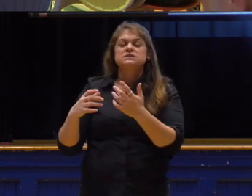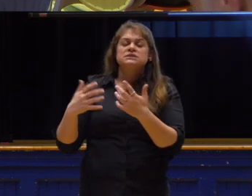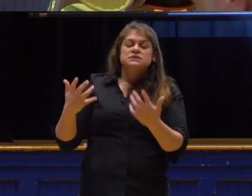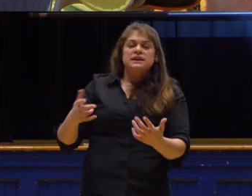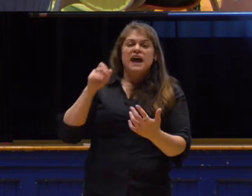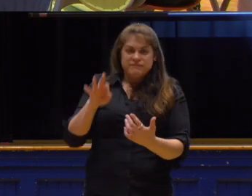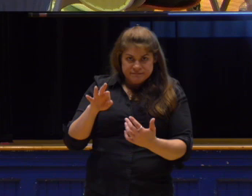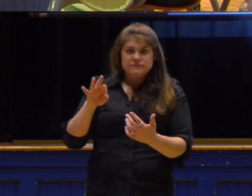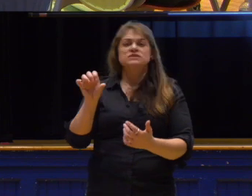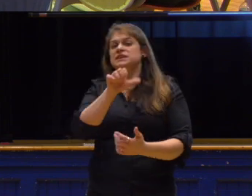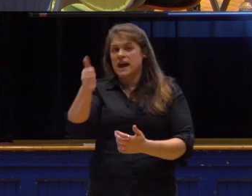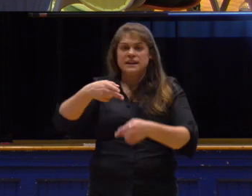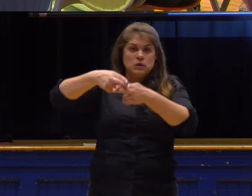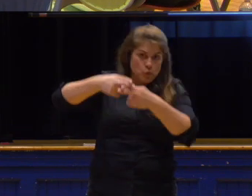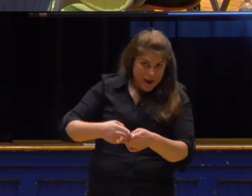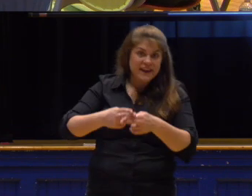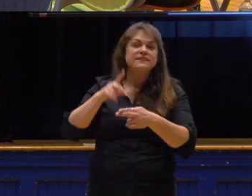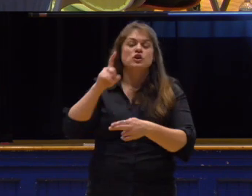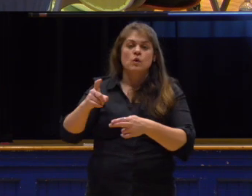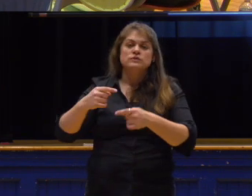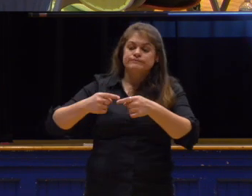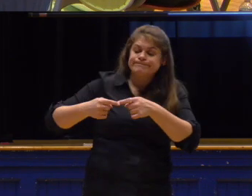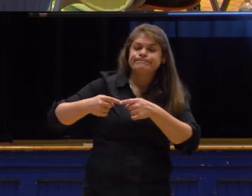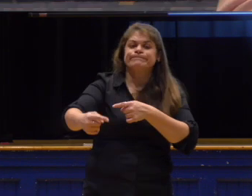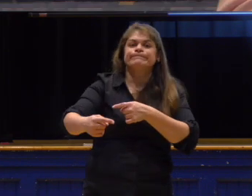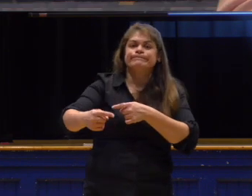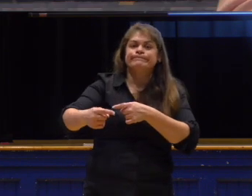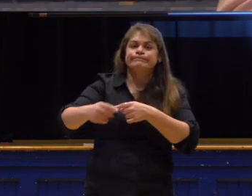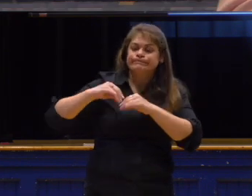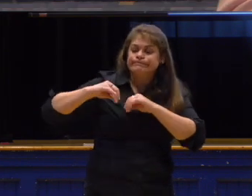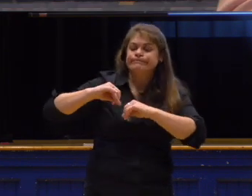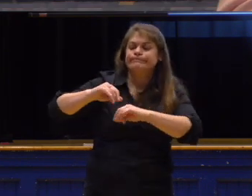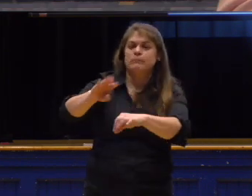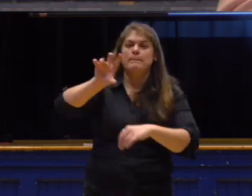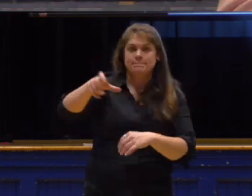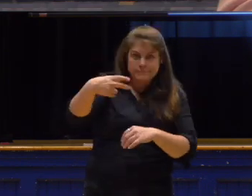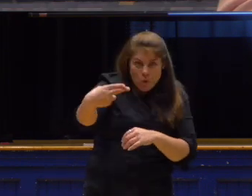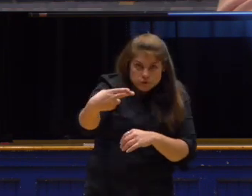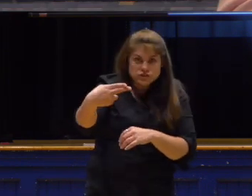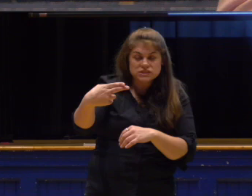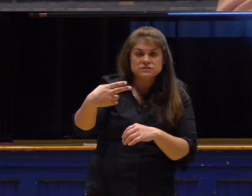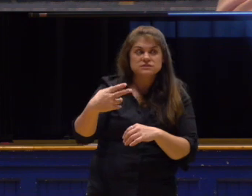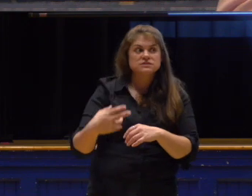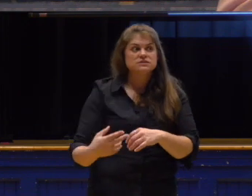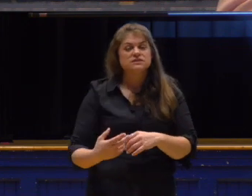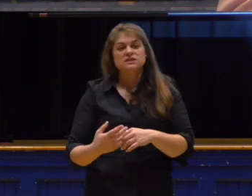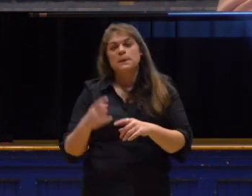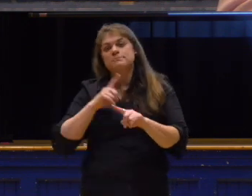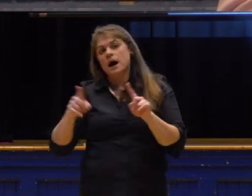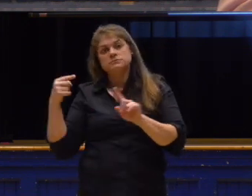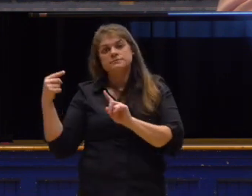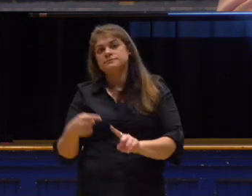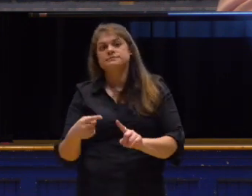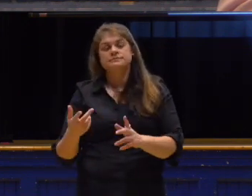technically, if there's going to be any weight on that, they're supposed to put like a foot or two of mulch. Yeah. You know, the You- fact is that we're